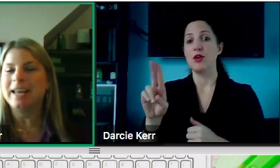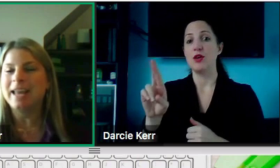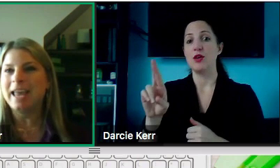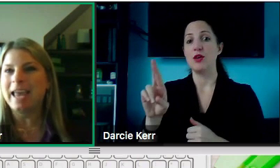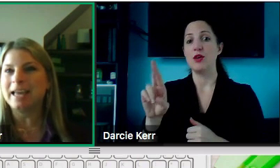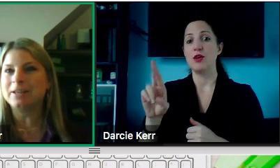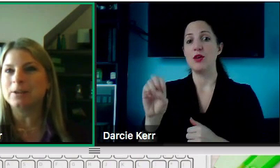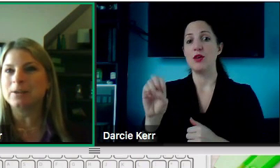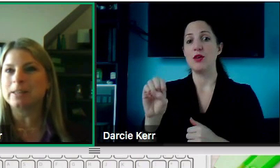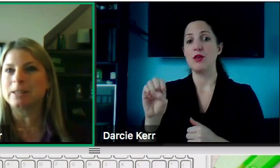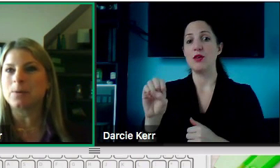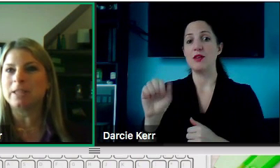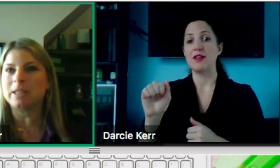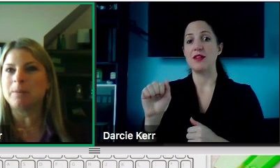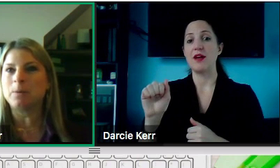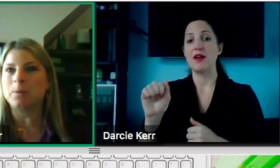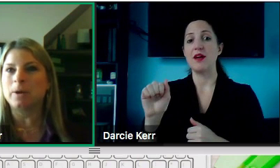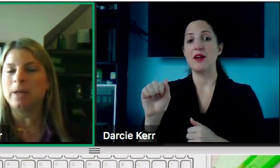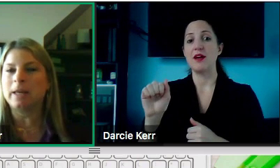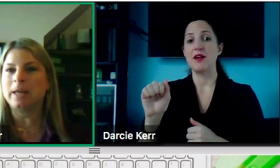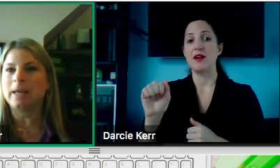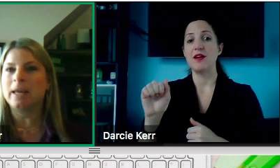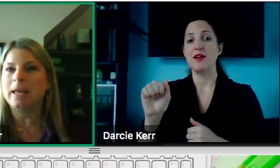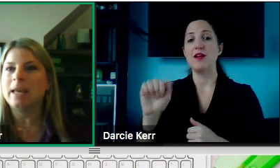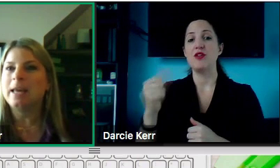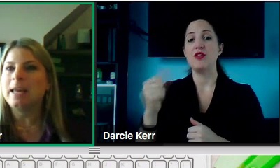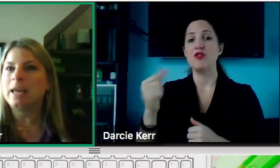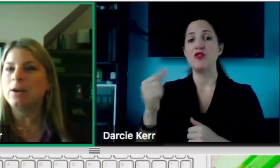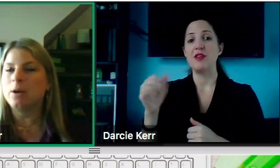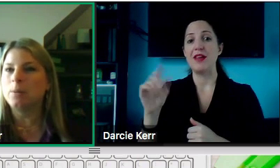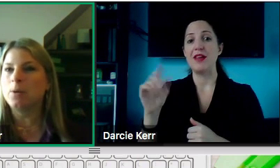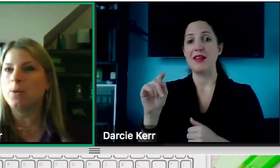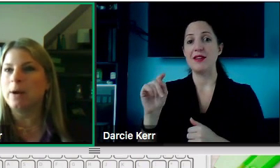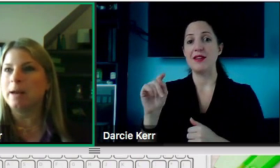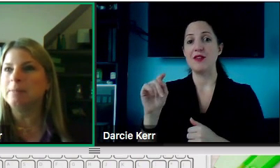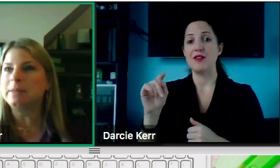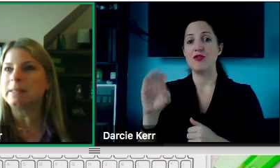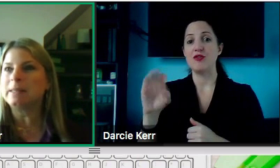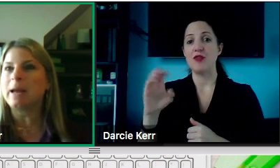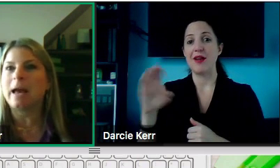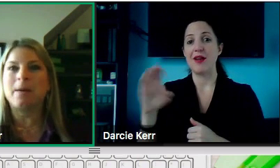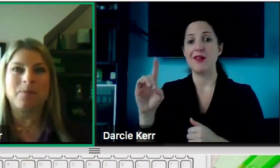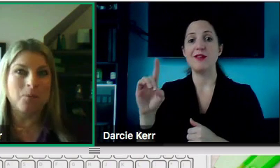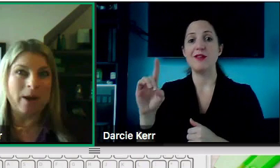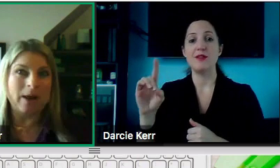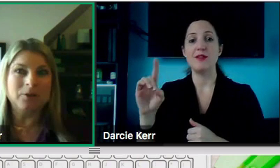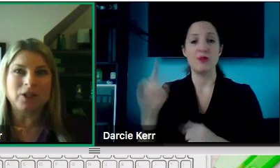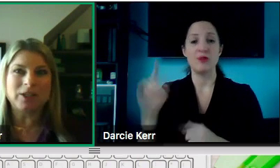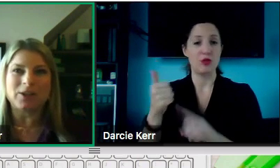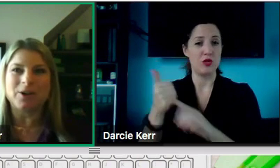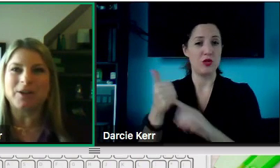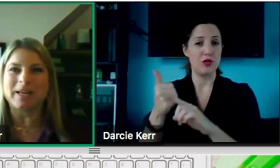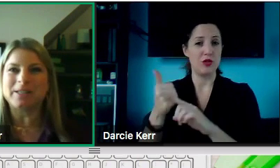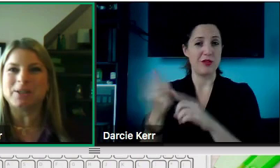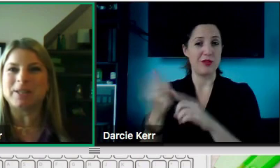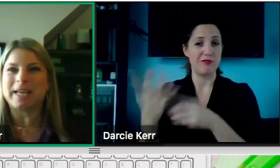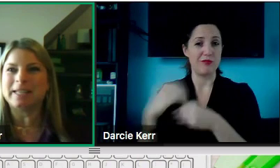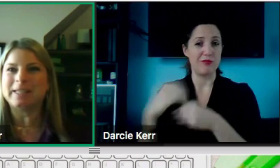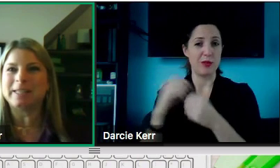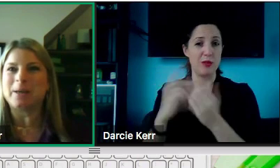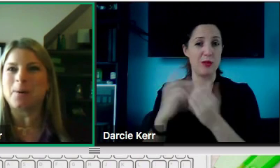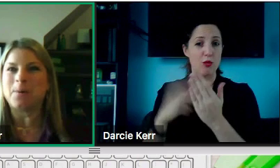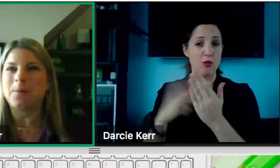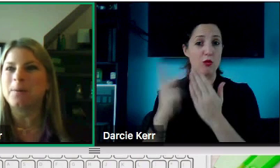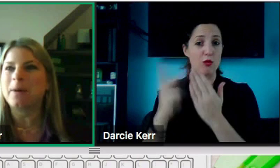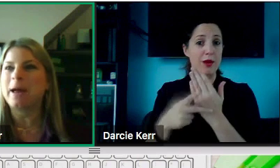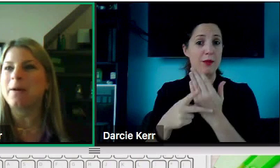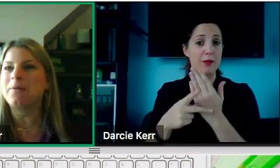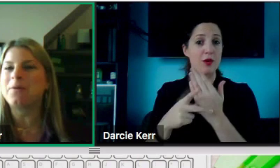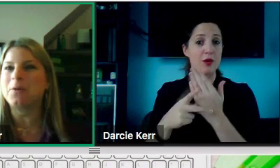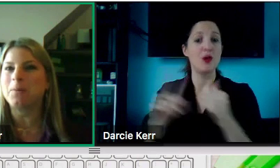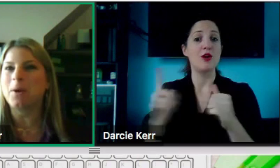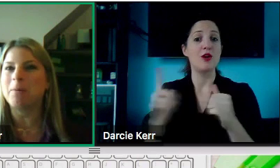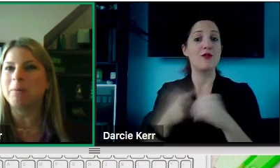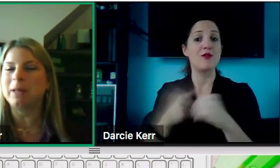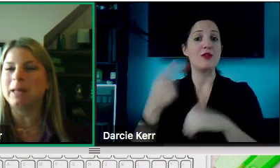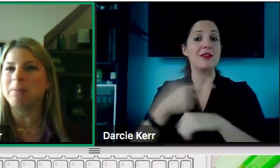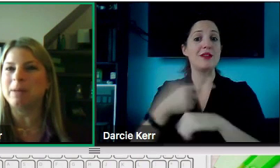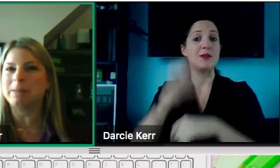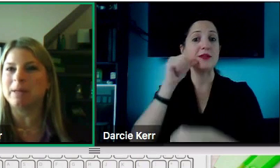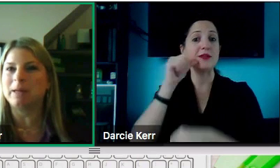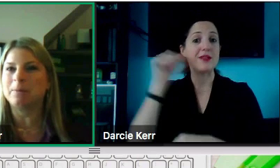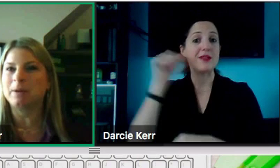Child. And Ursa is going to be working in our programs. Well, she started yesterday, so